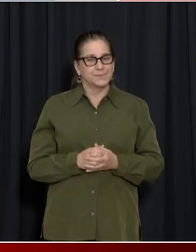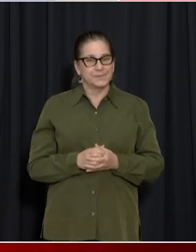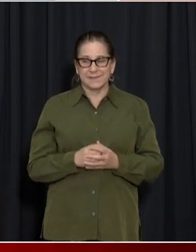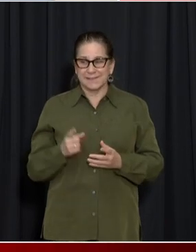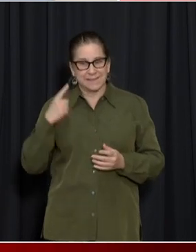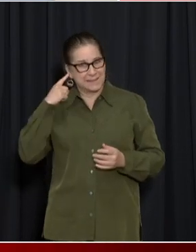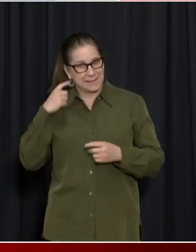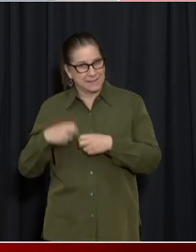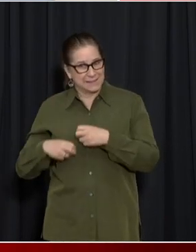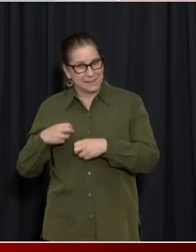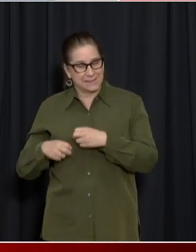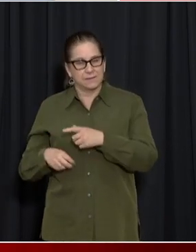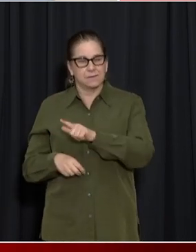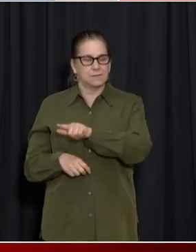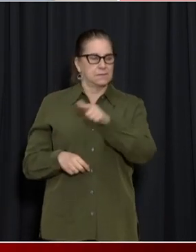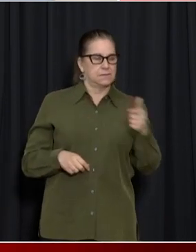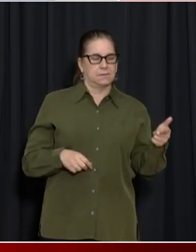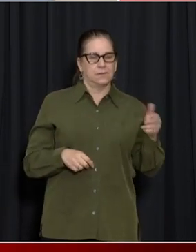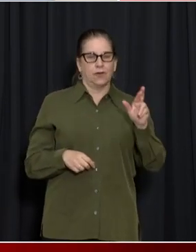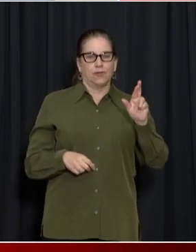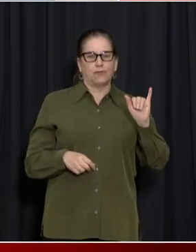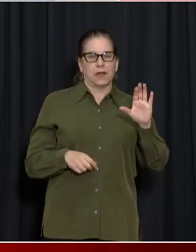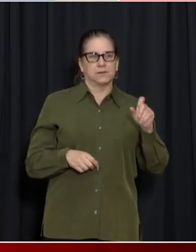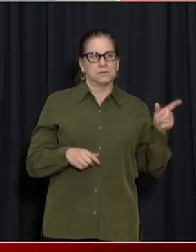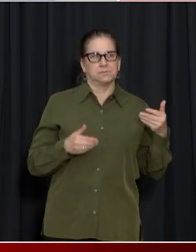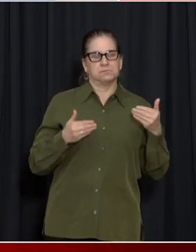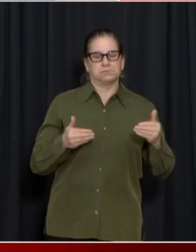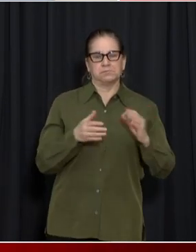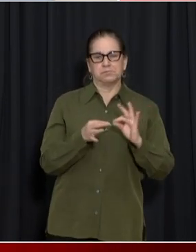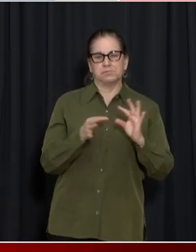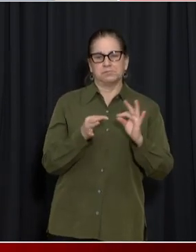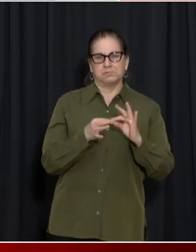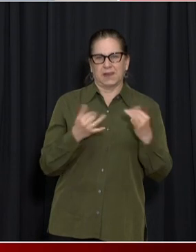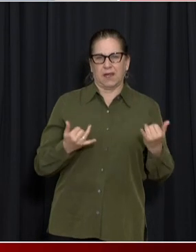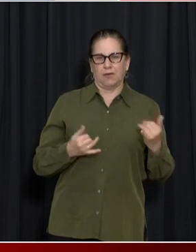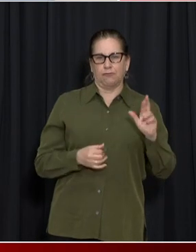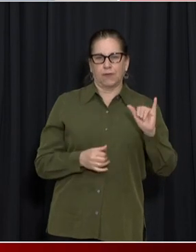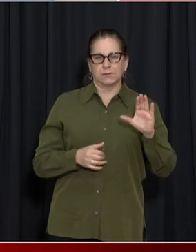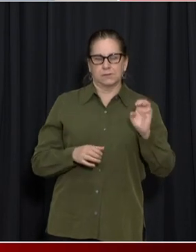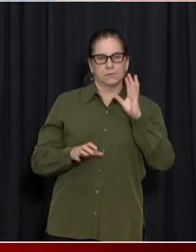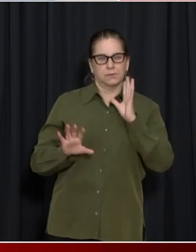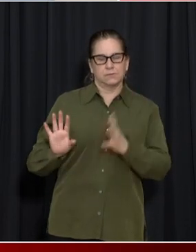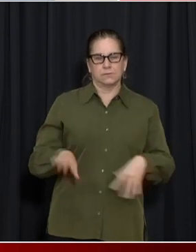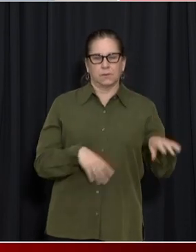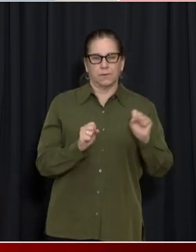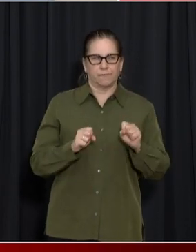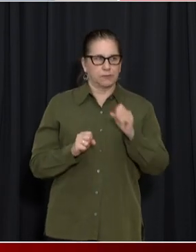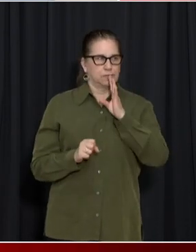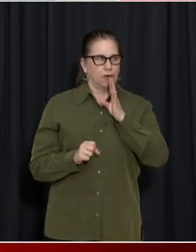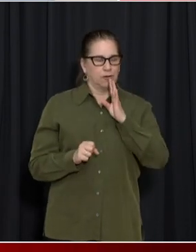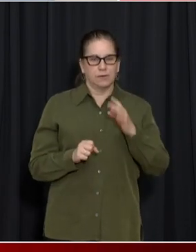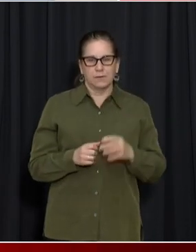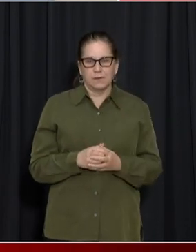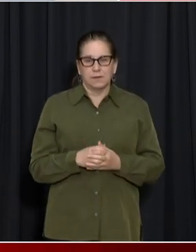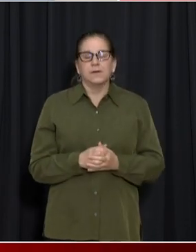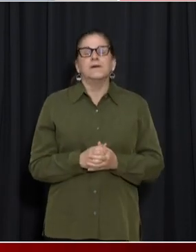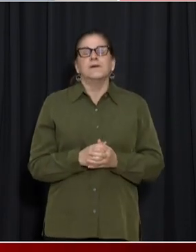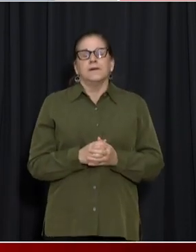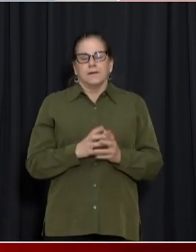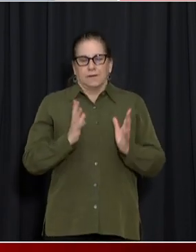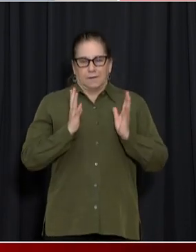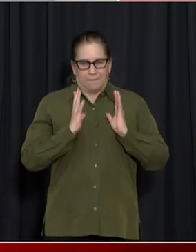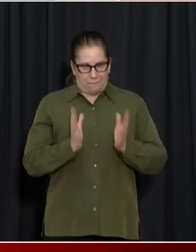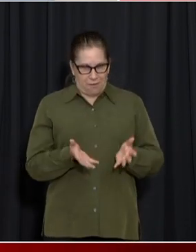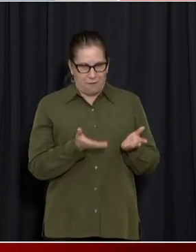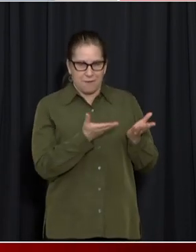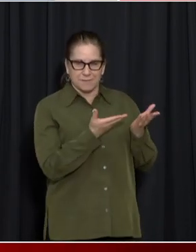and jump in, and Michael connects, I'll will We'll, hopefully we'll allow. have him call in to